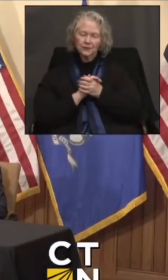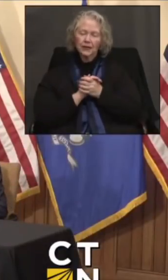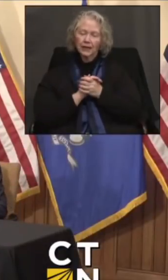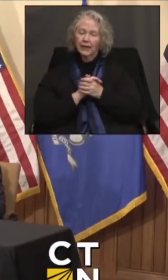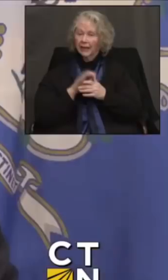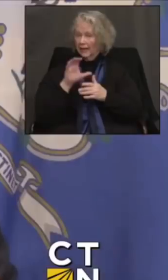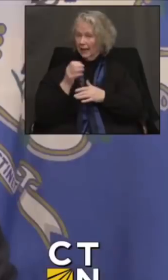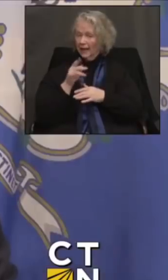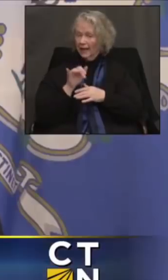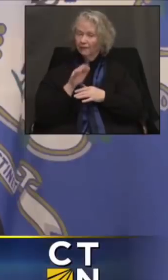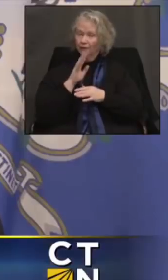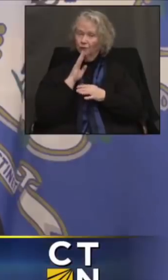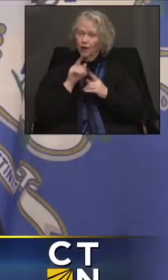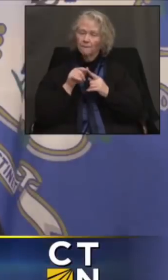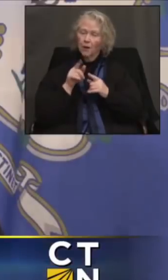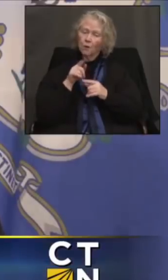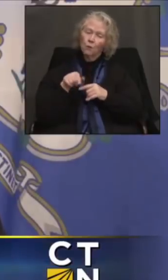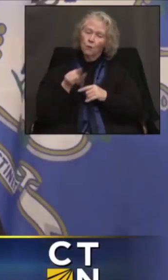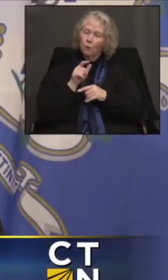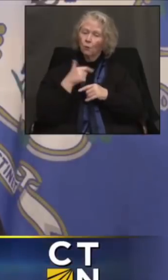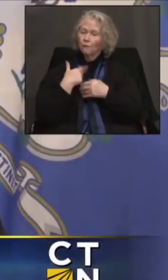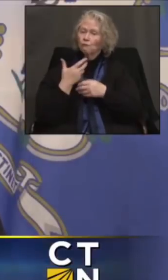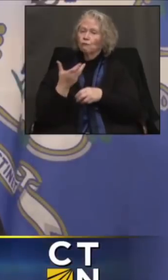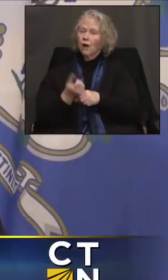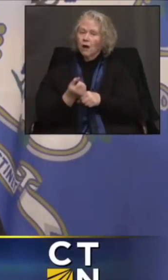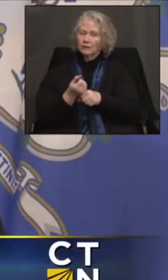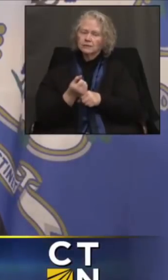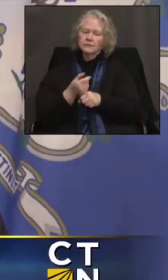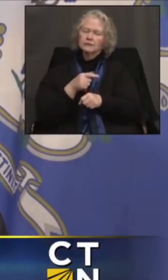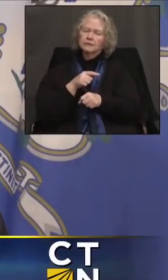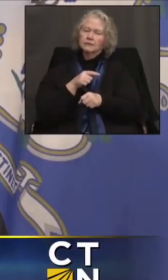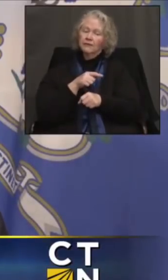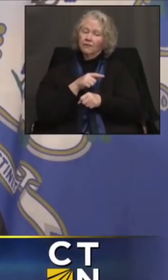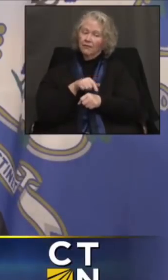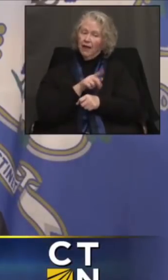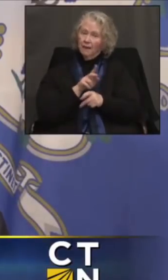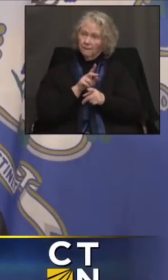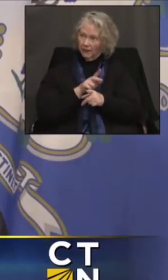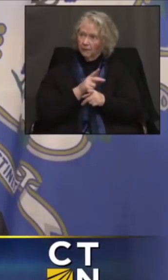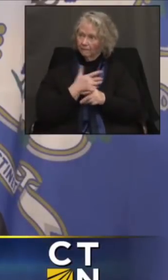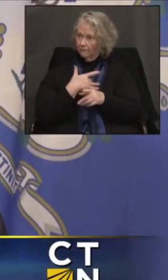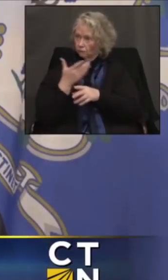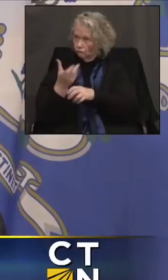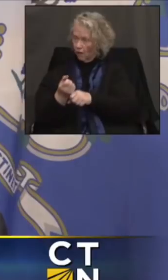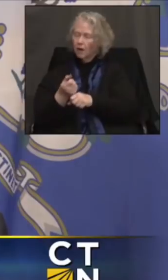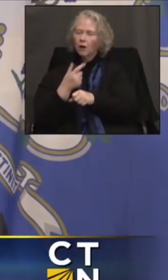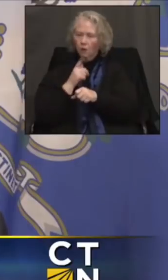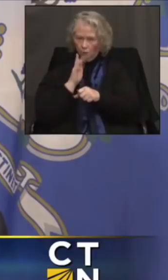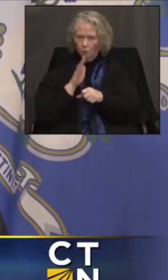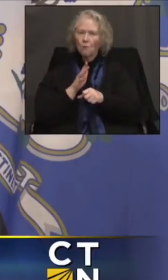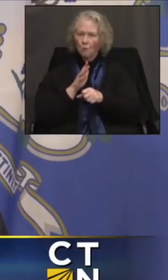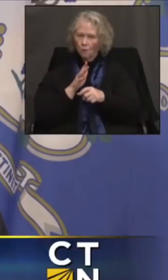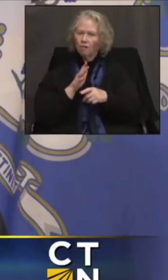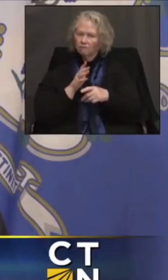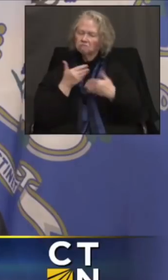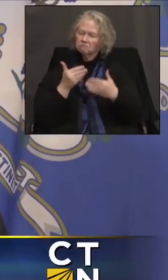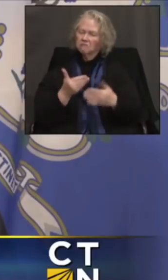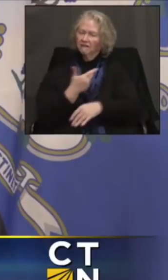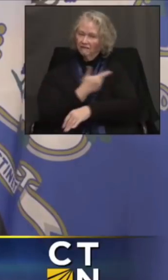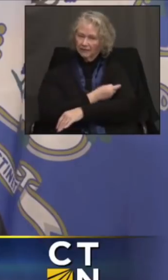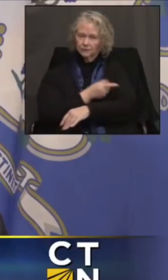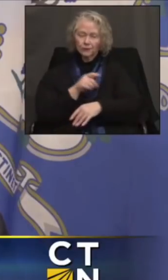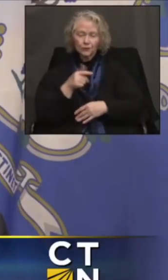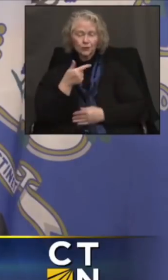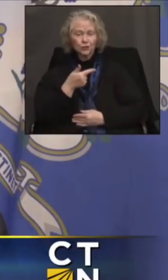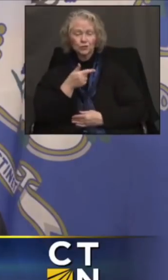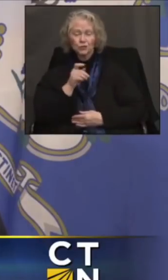mentioned trusted advocates are the best people to convince others to get vaccinated. Jerry Reyes is chairman of the Black and Puerto Rican Caucus.